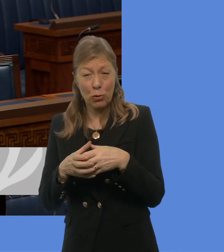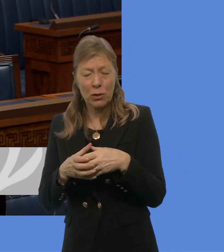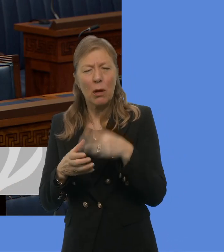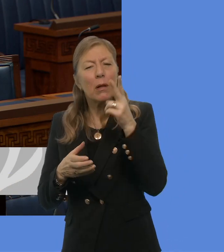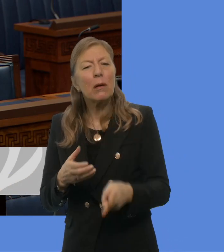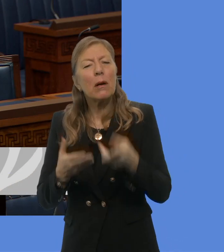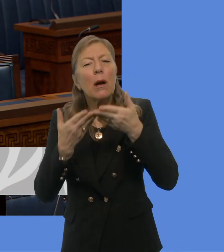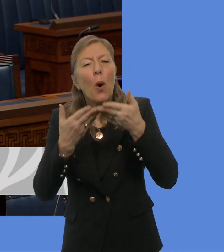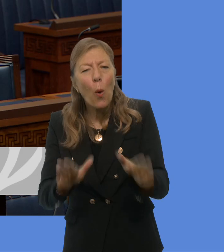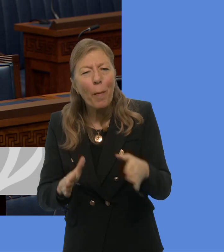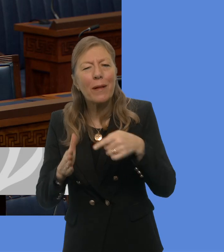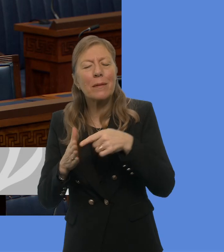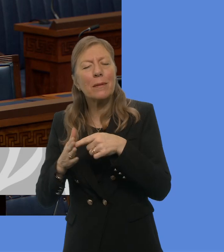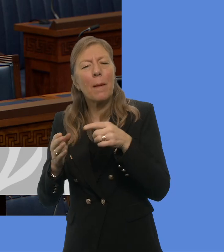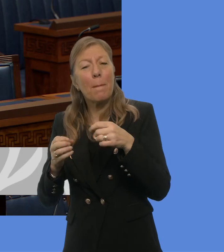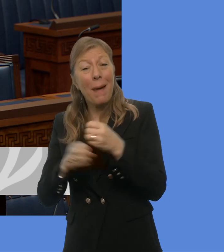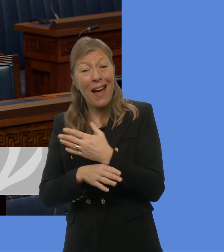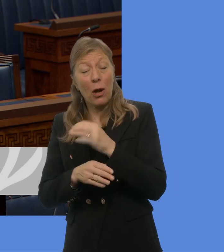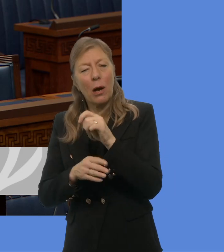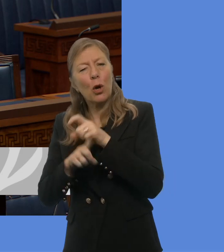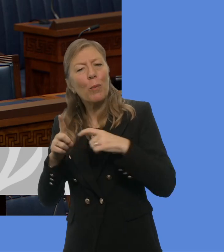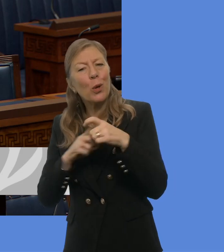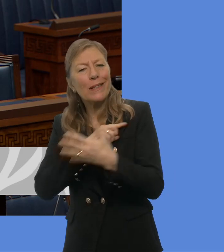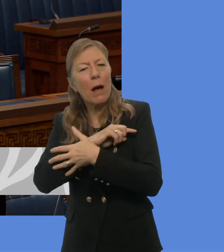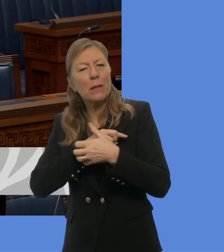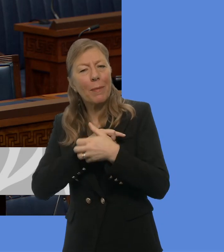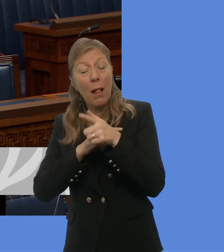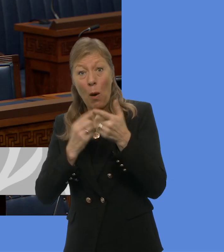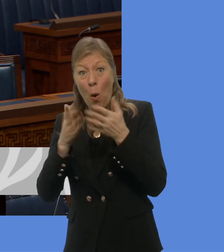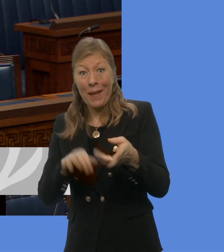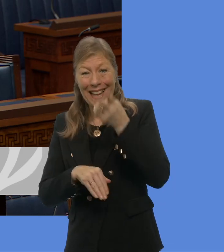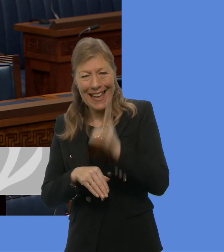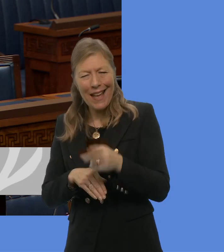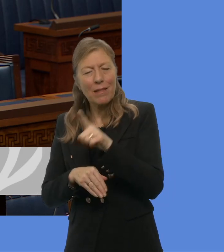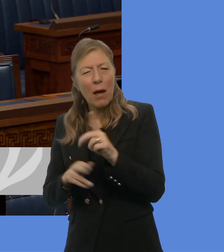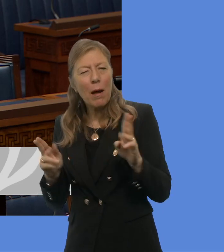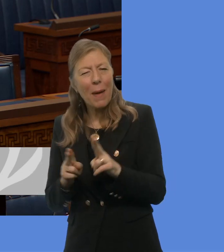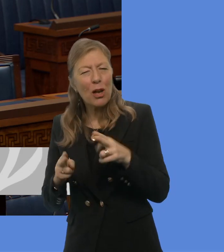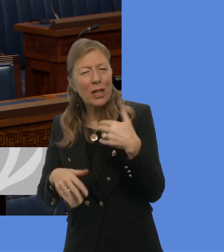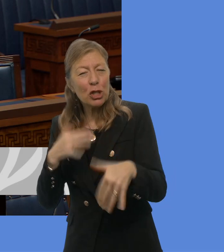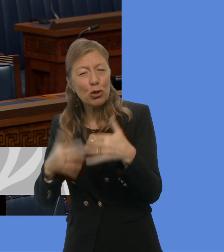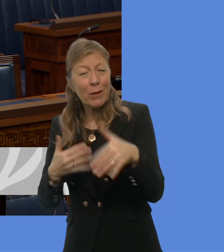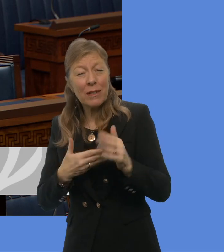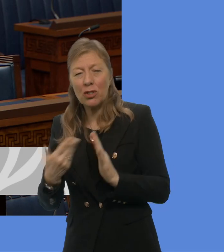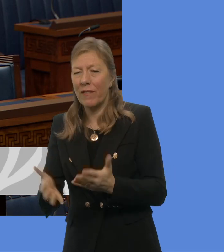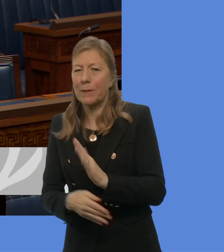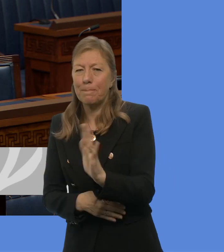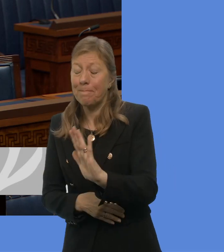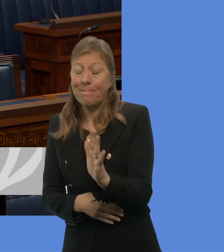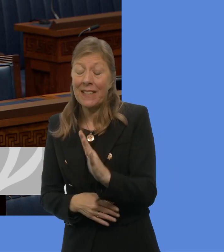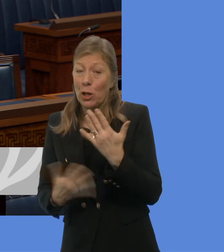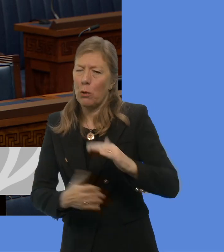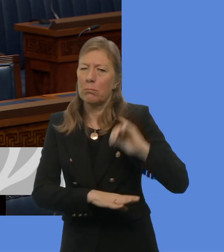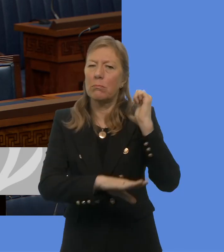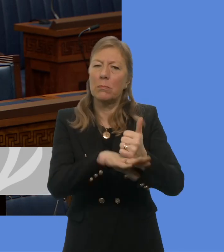Bangor Community Hospital. I believe the member is aware that service, along with the associated resources, transferred to the Ulster Hospital